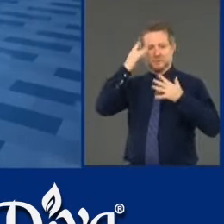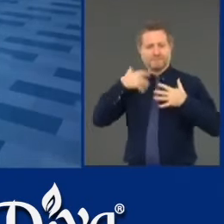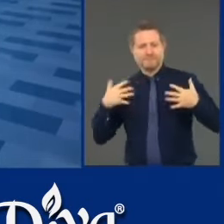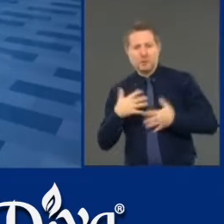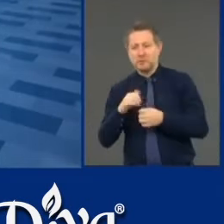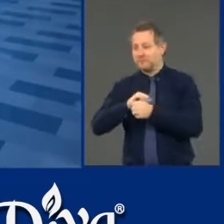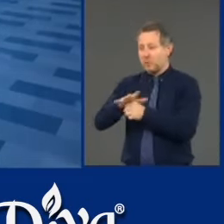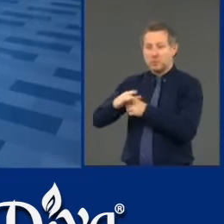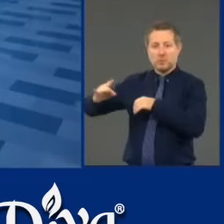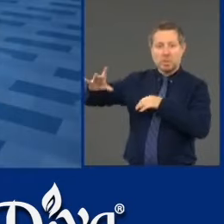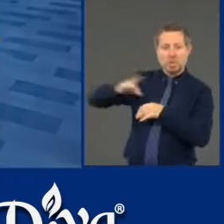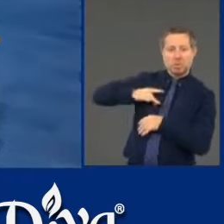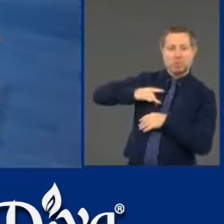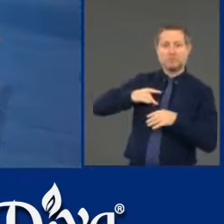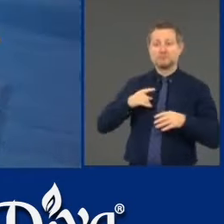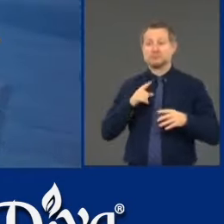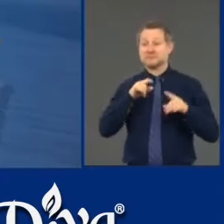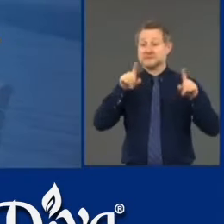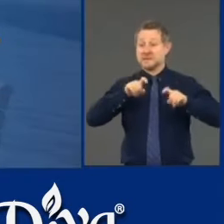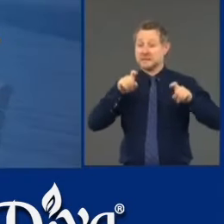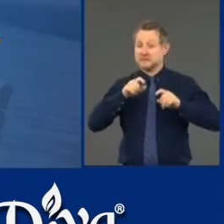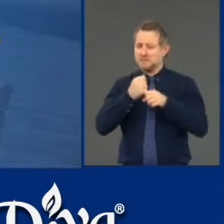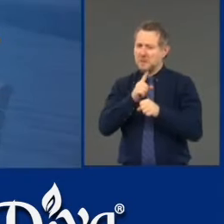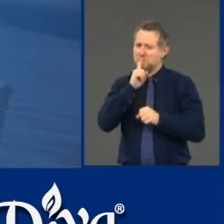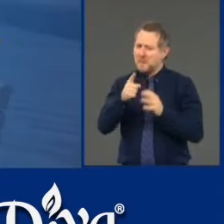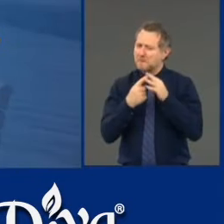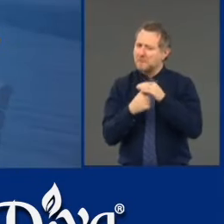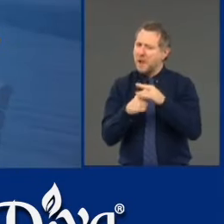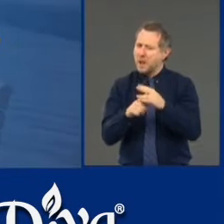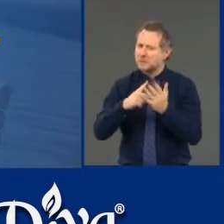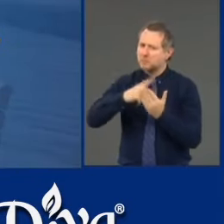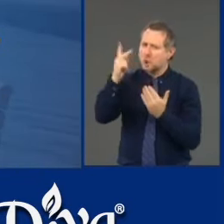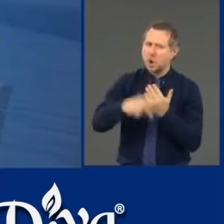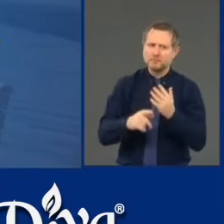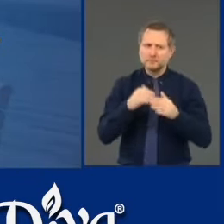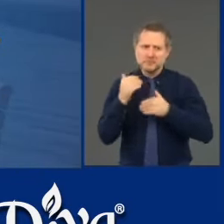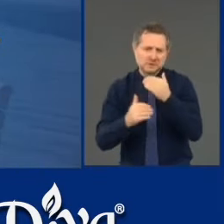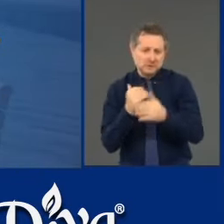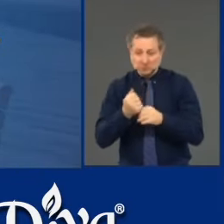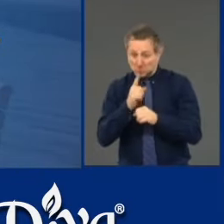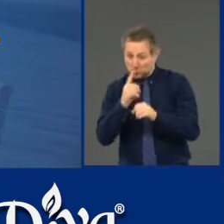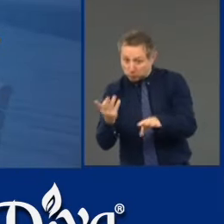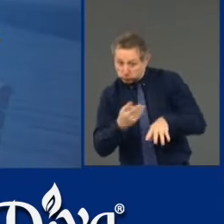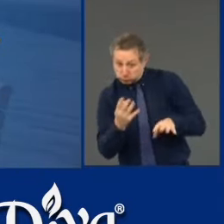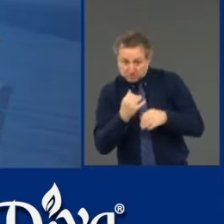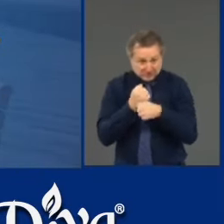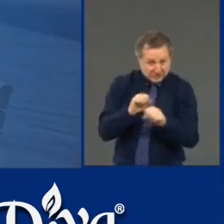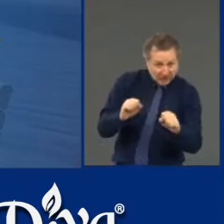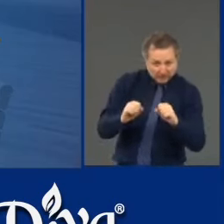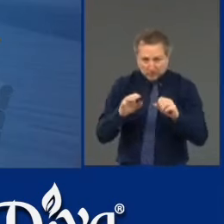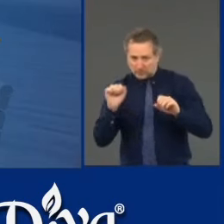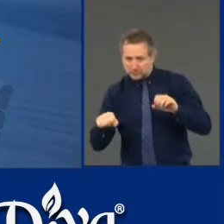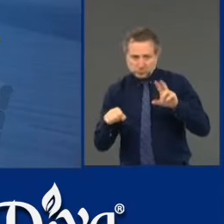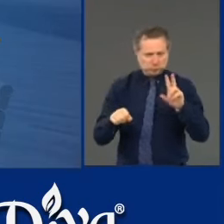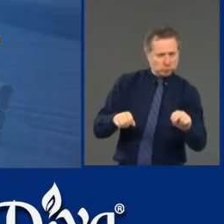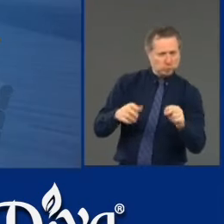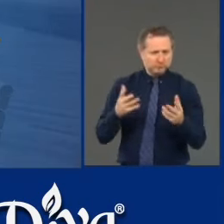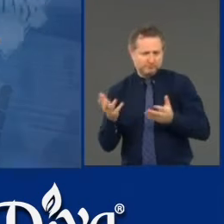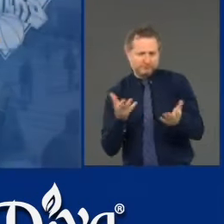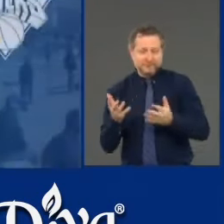bring visitors in and do it safely. We're now taking steps to do further